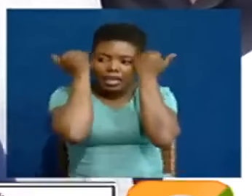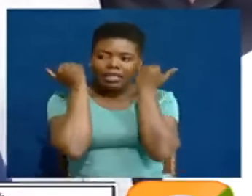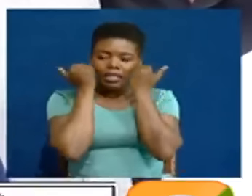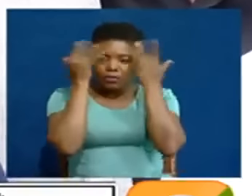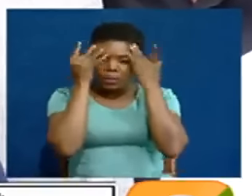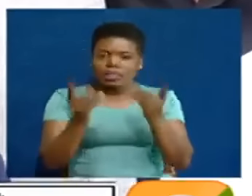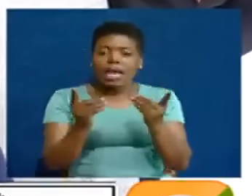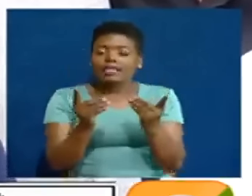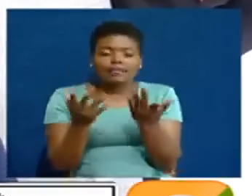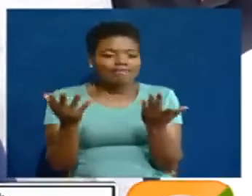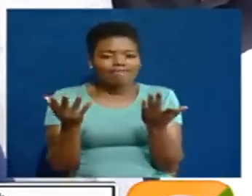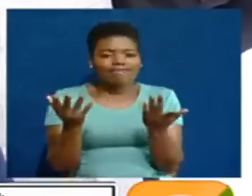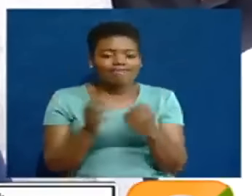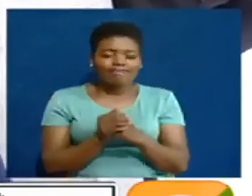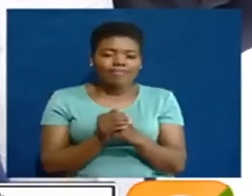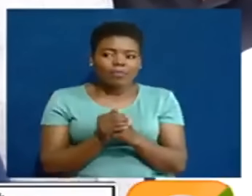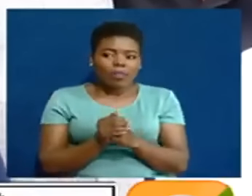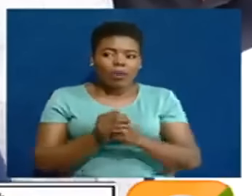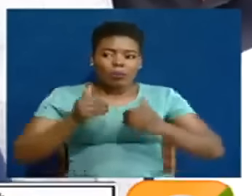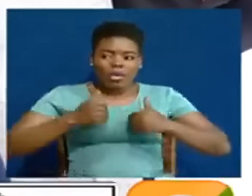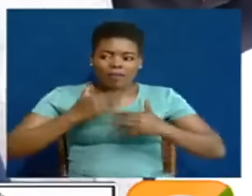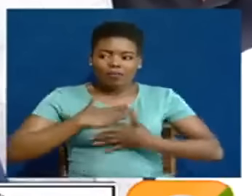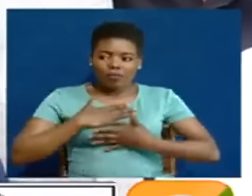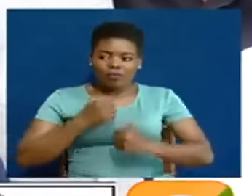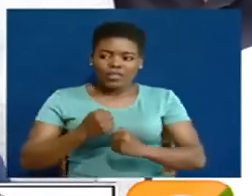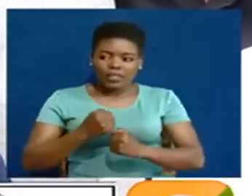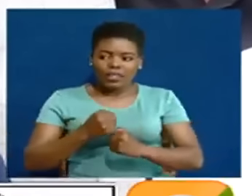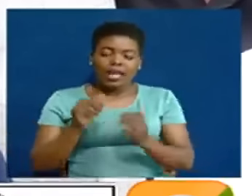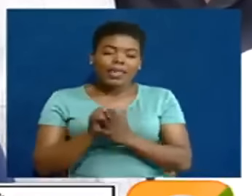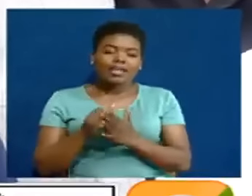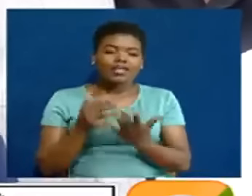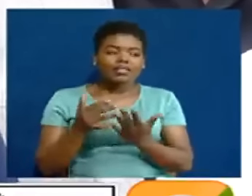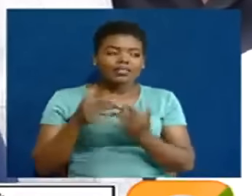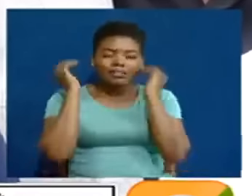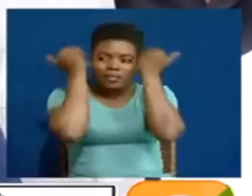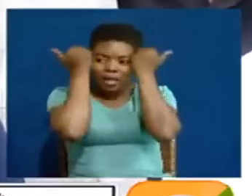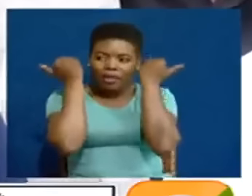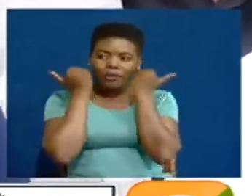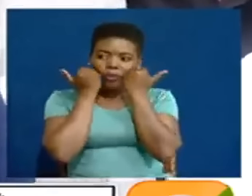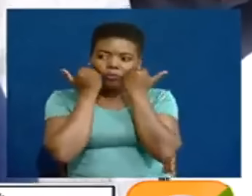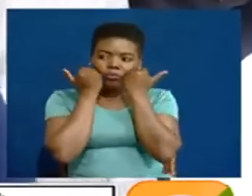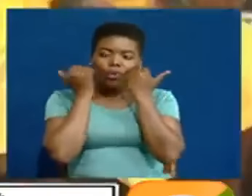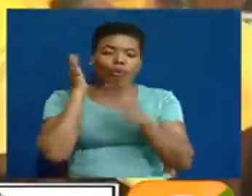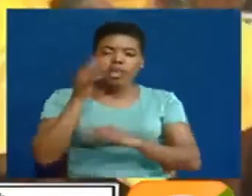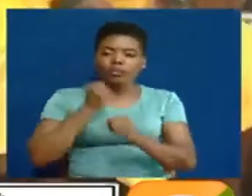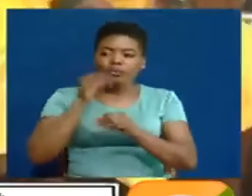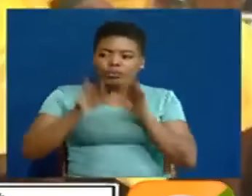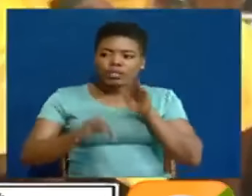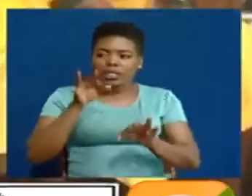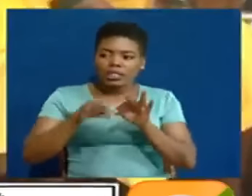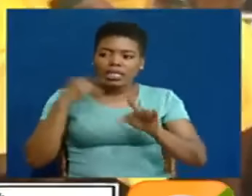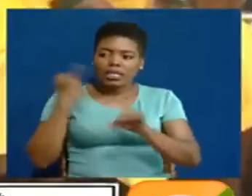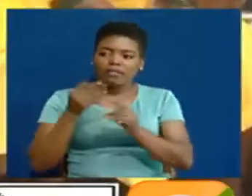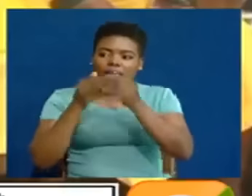determine otherwise. And we have every confidence that our courts will do justice. Various